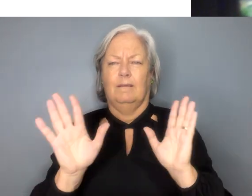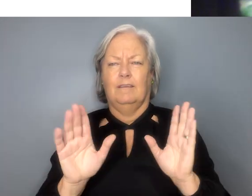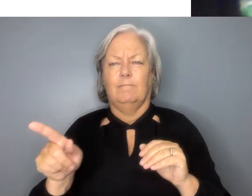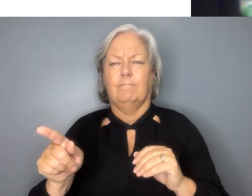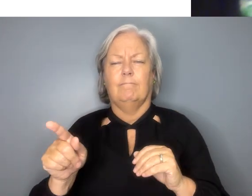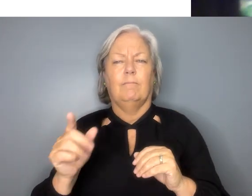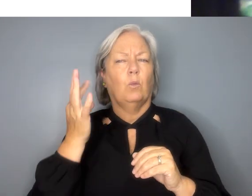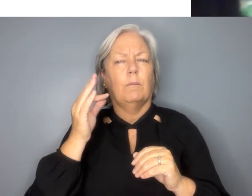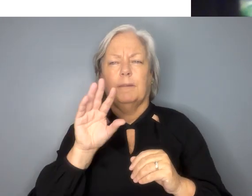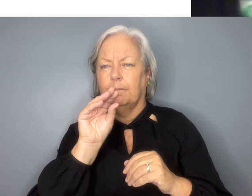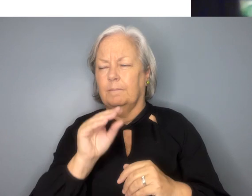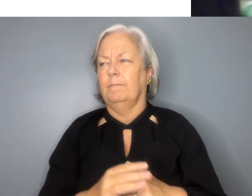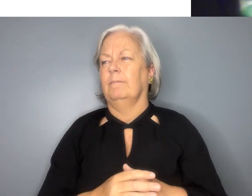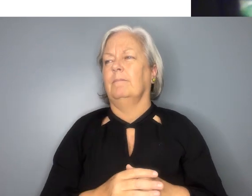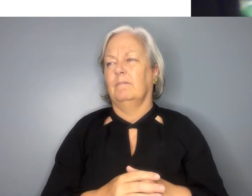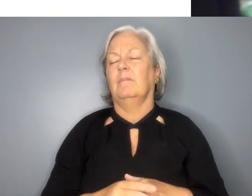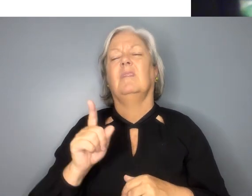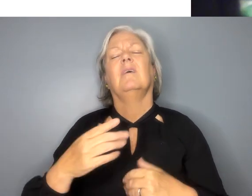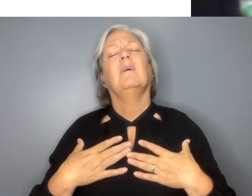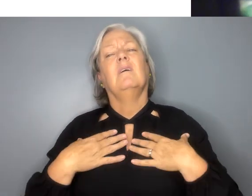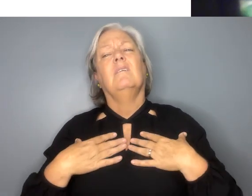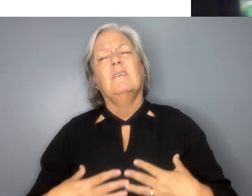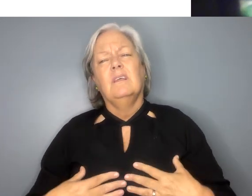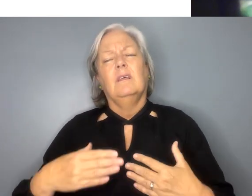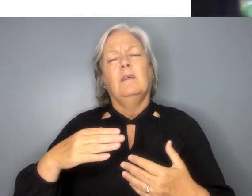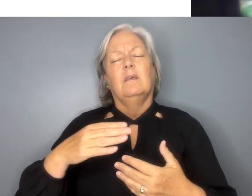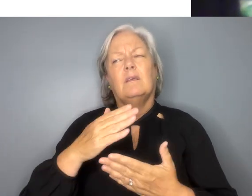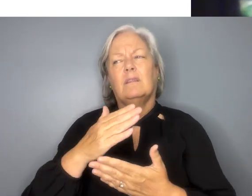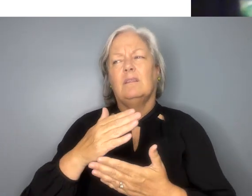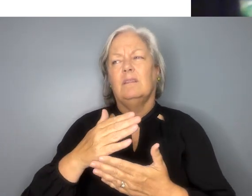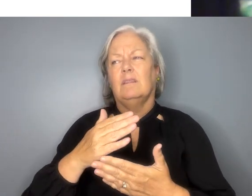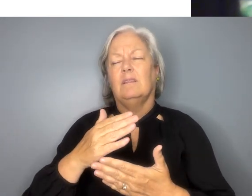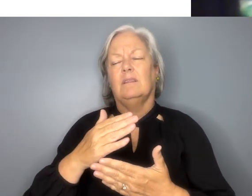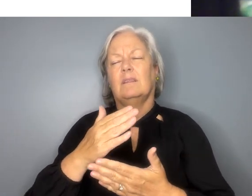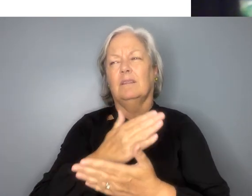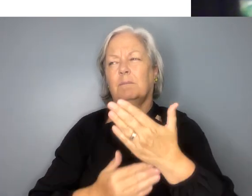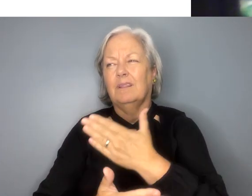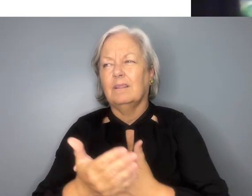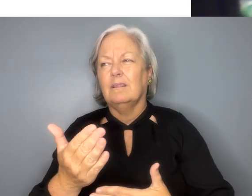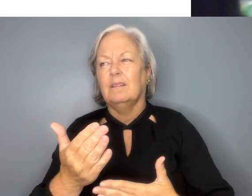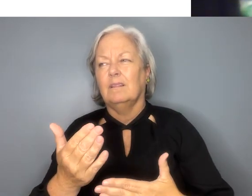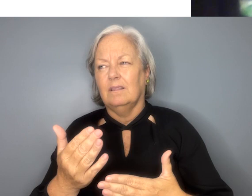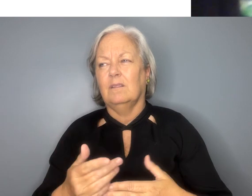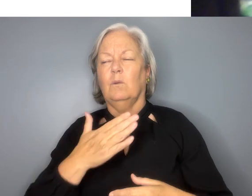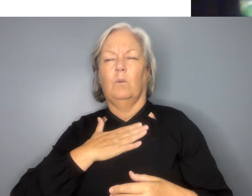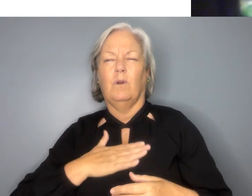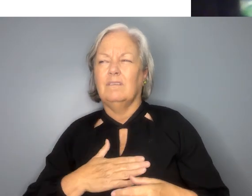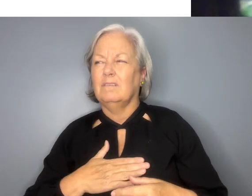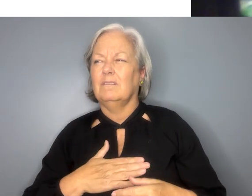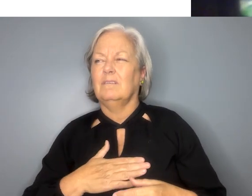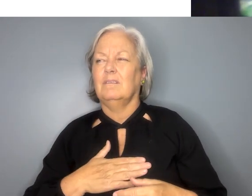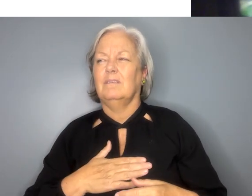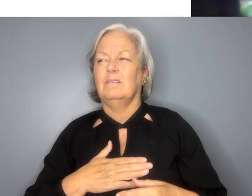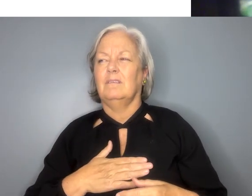of, particularly in my case, physical disability removing the agency of experimentation